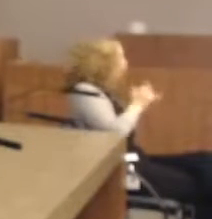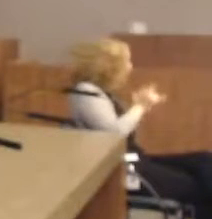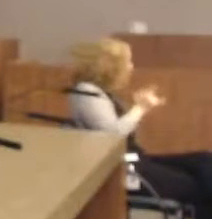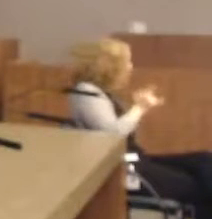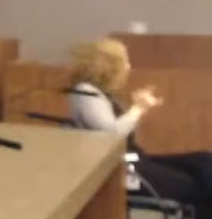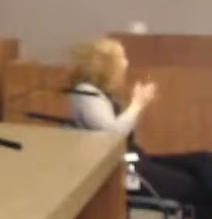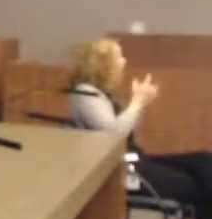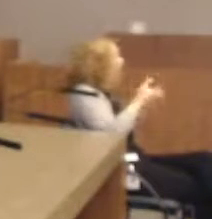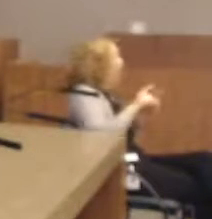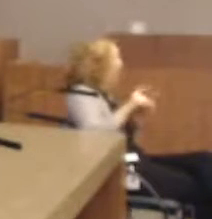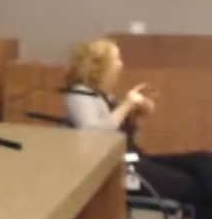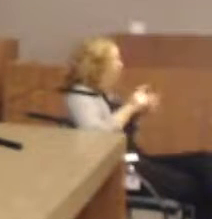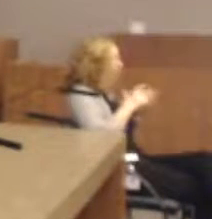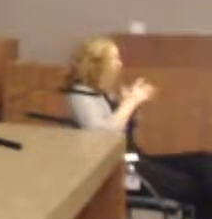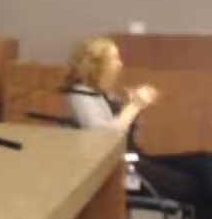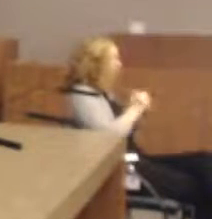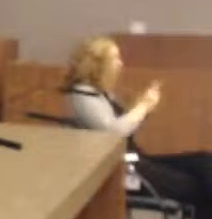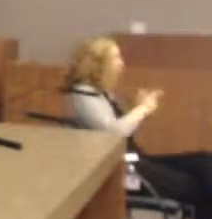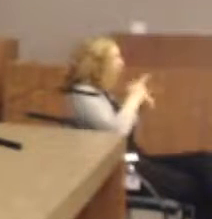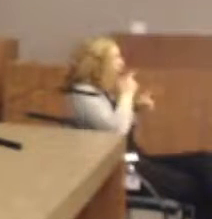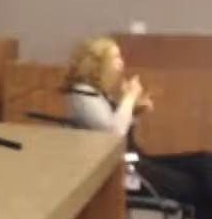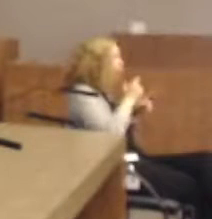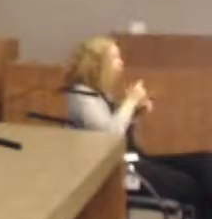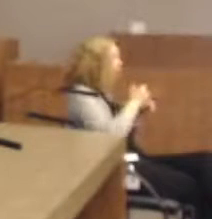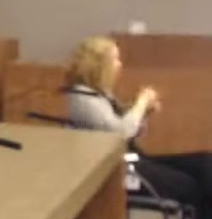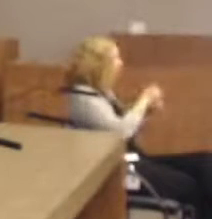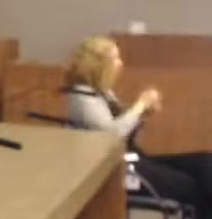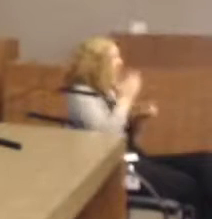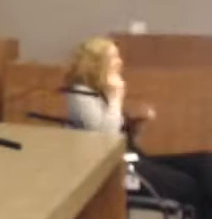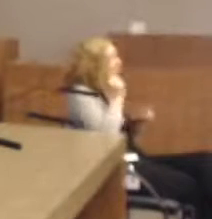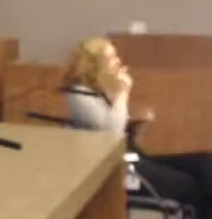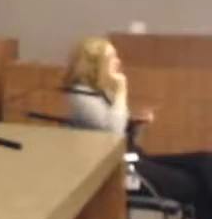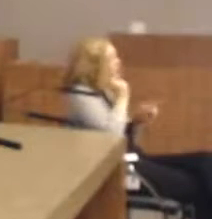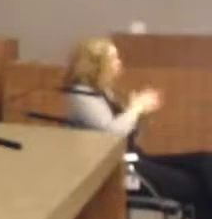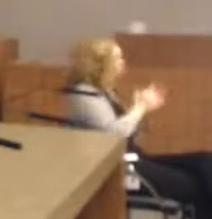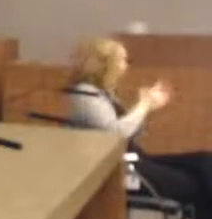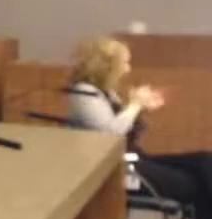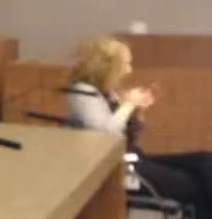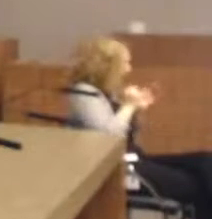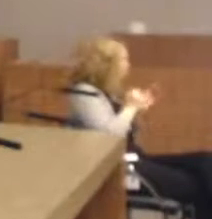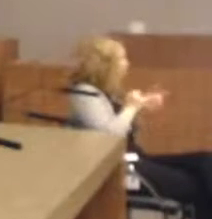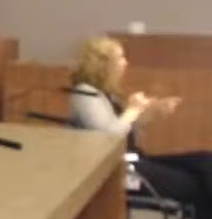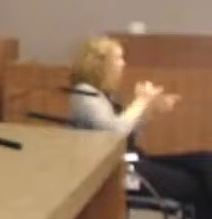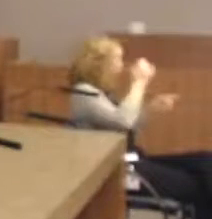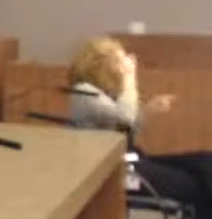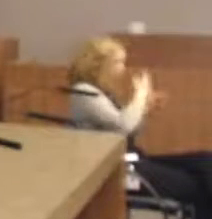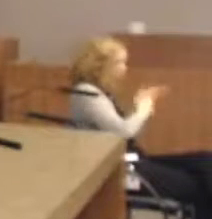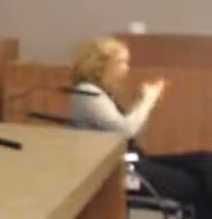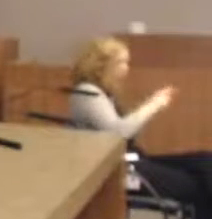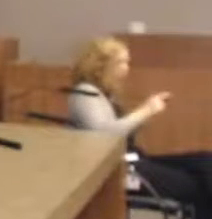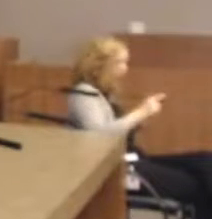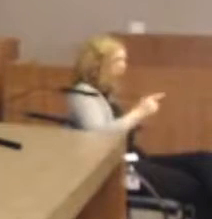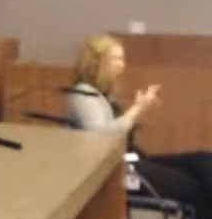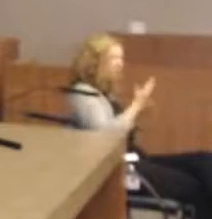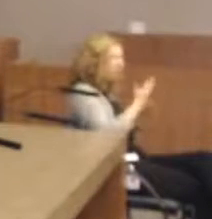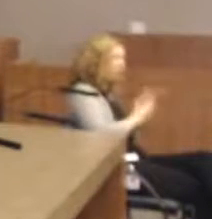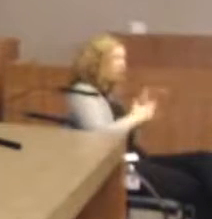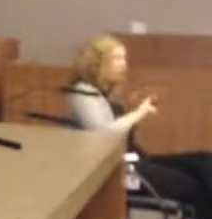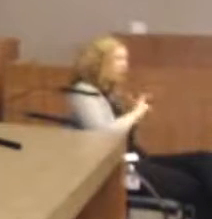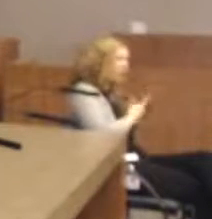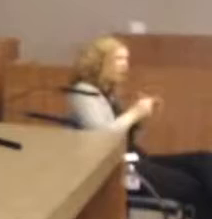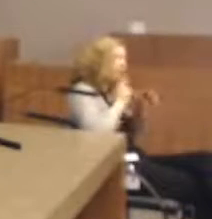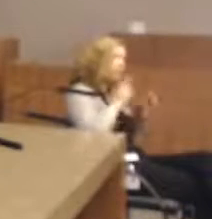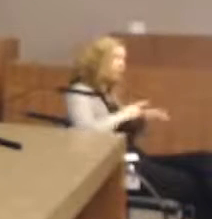are sexually violated, that they're conscious of what's going on, and maybe there's some initial reaction of fight or